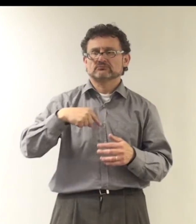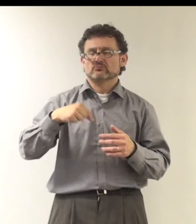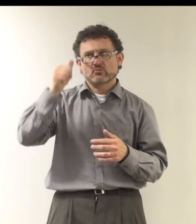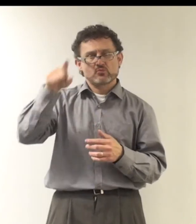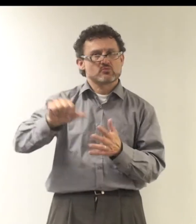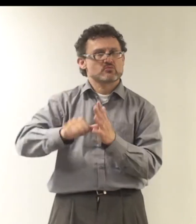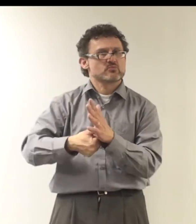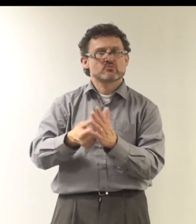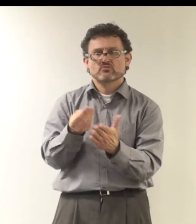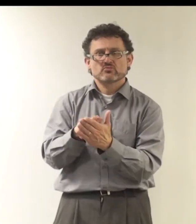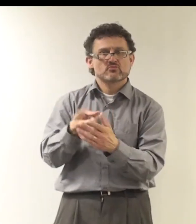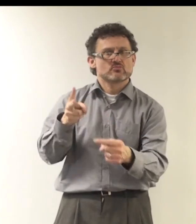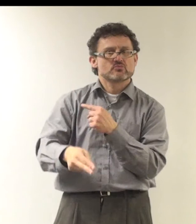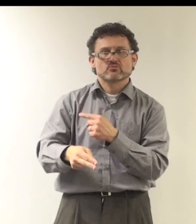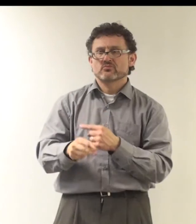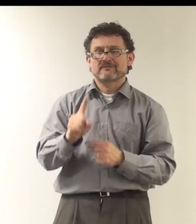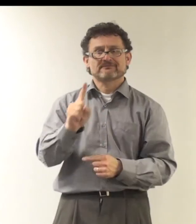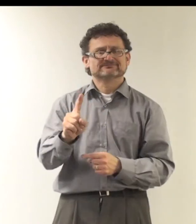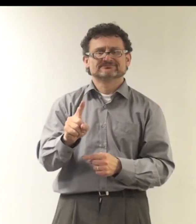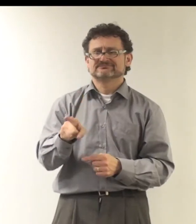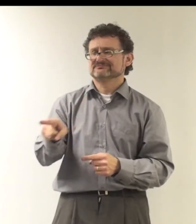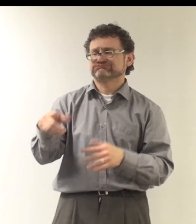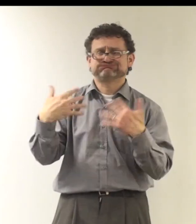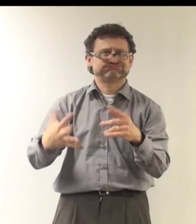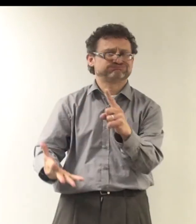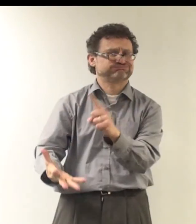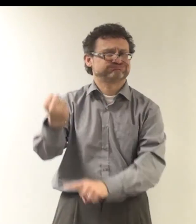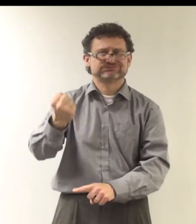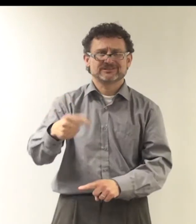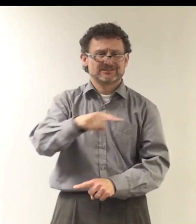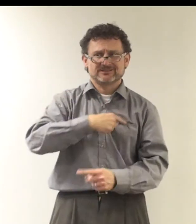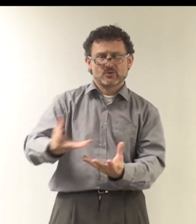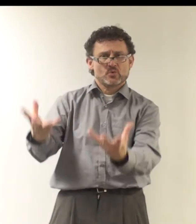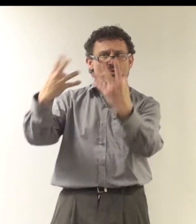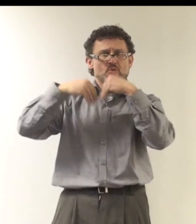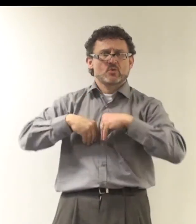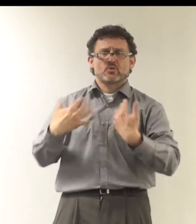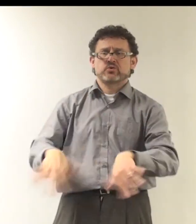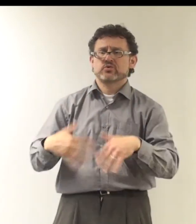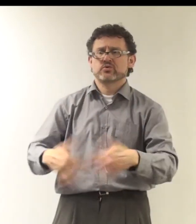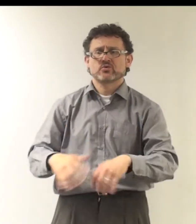performed things that we can all learn from. Conference in 2012, let's make a difference. Let's make a difference in